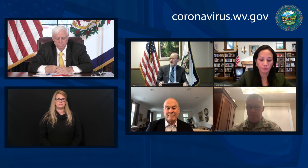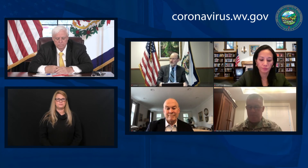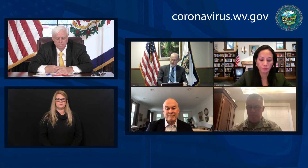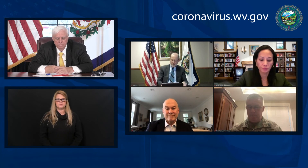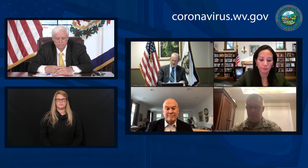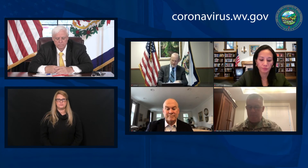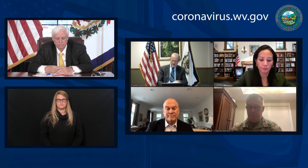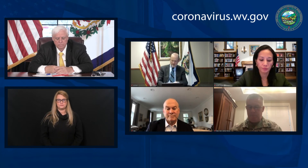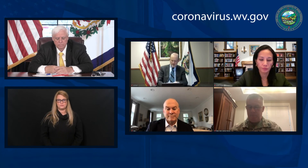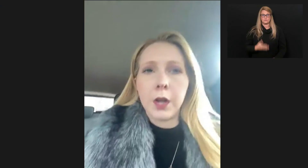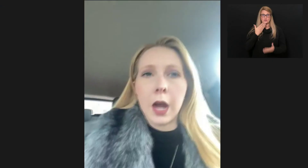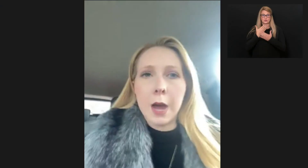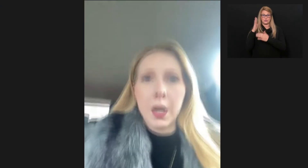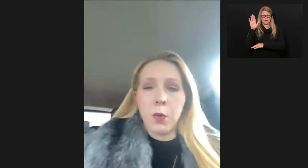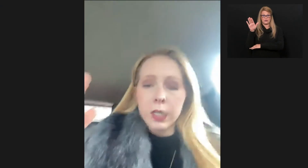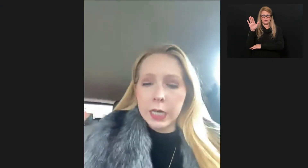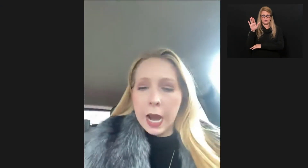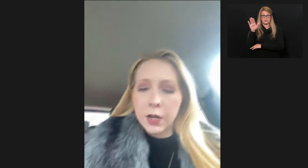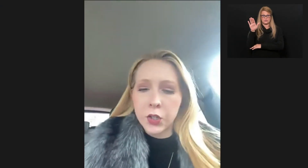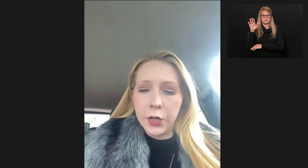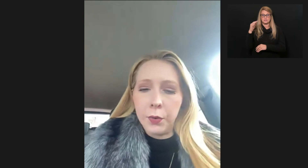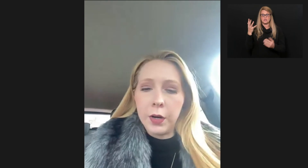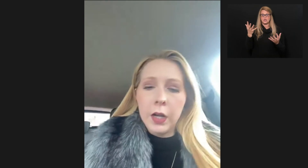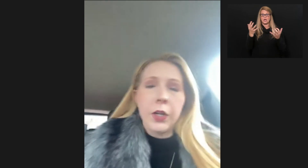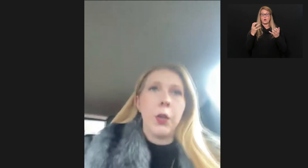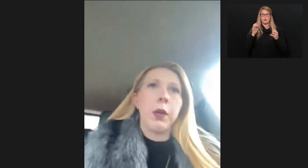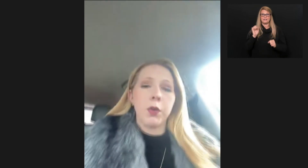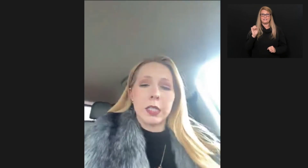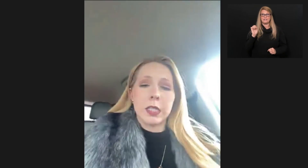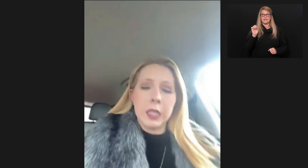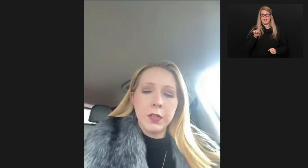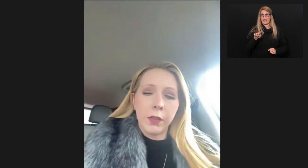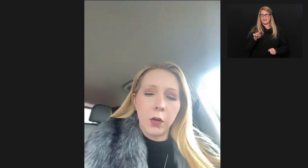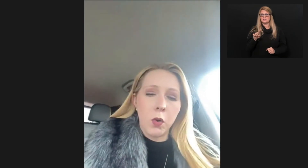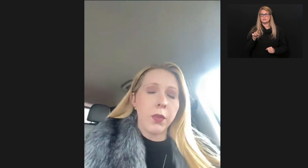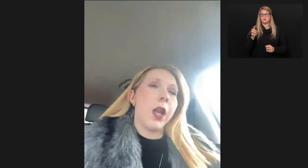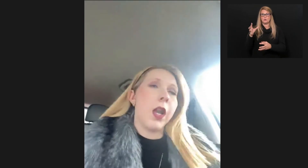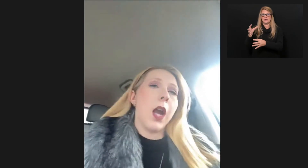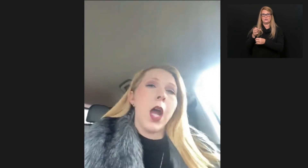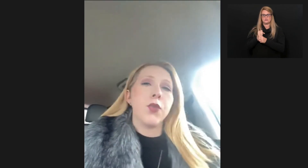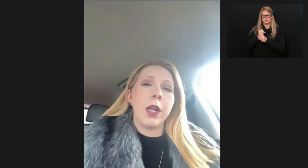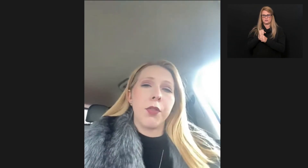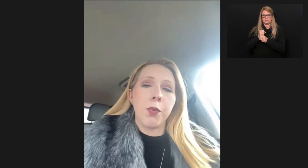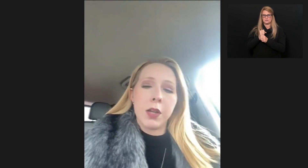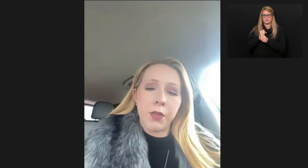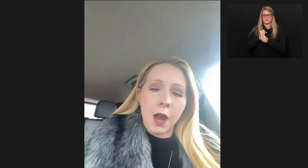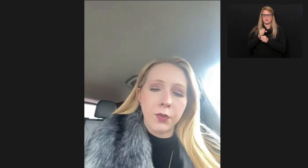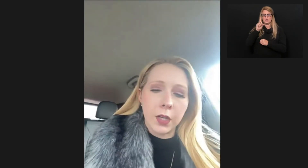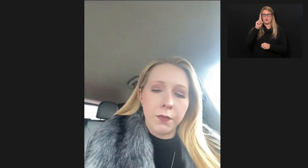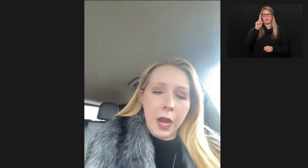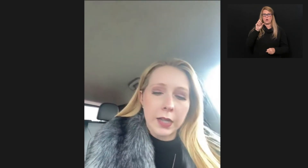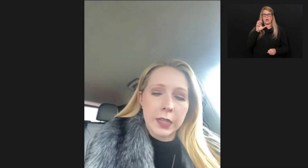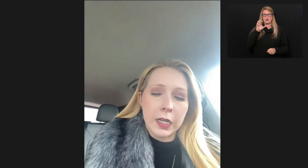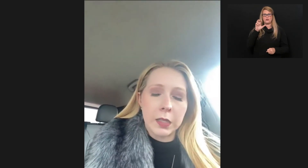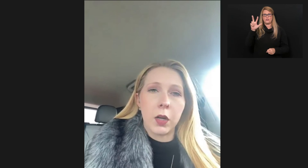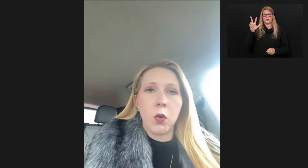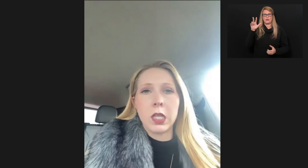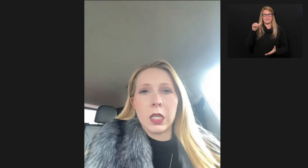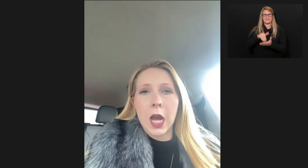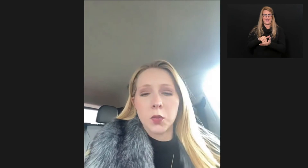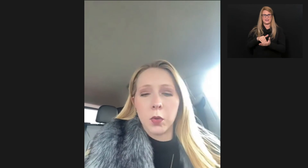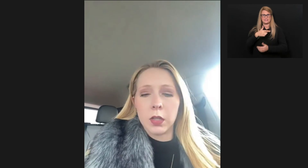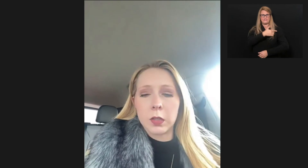Hey, everyone. Good afternoon. I wanted to ask you, we've received a little more than 103,000 vaccines, but